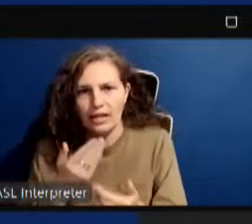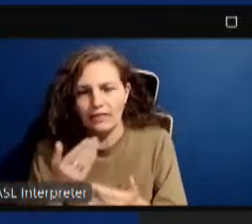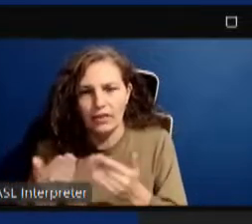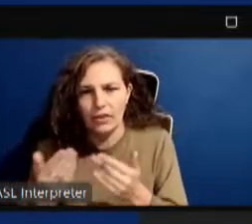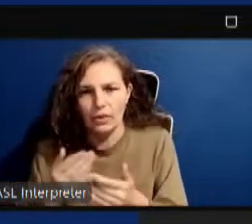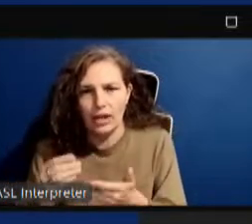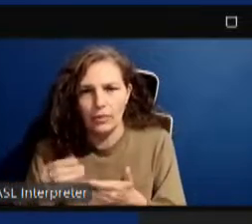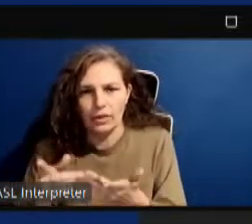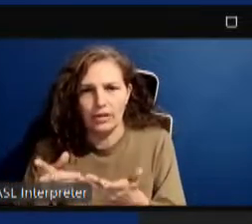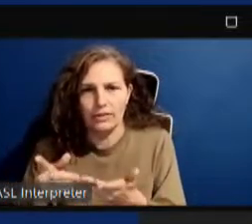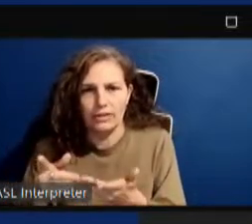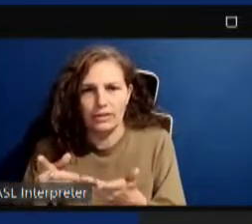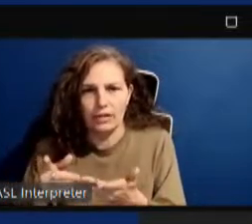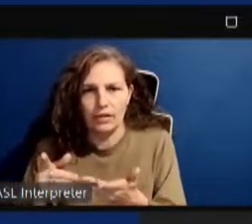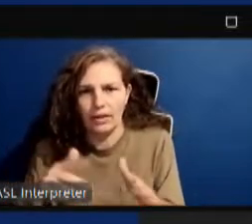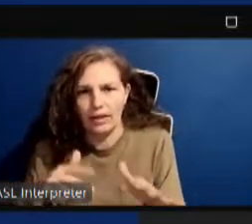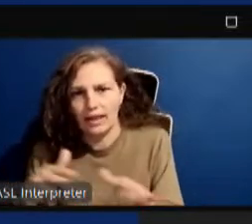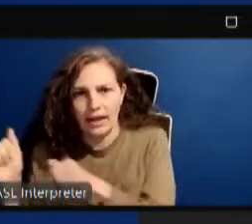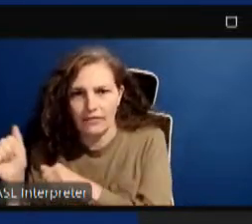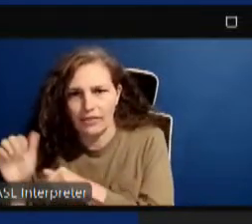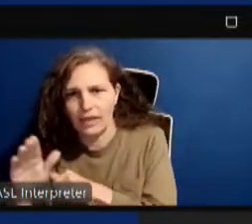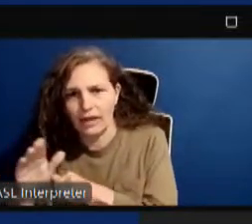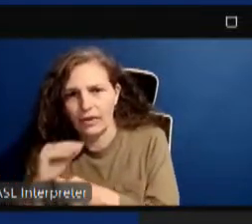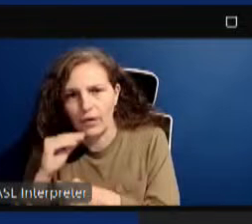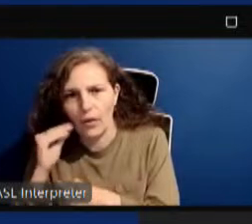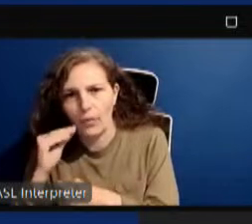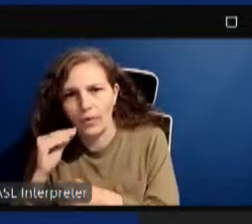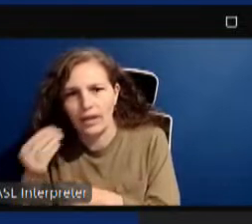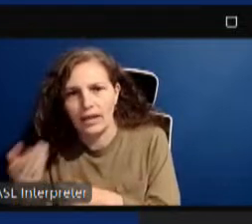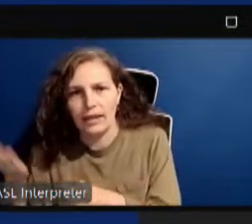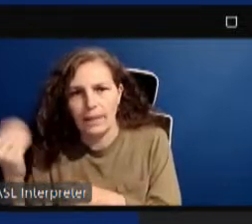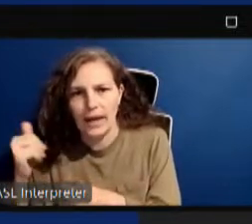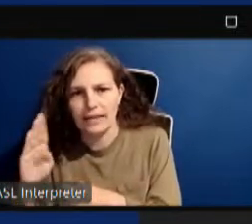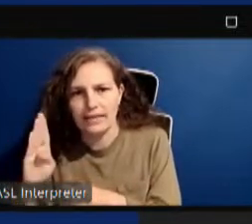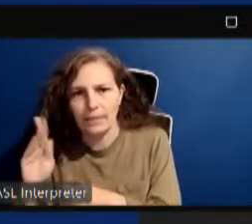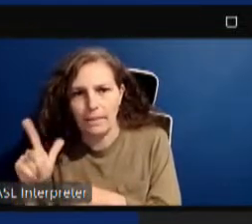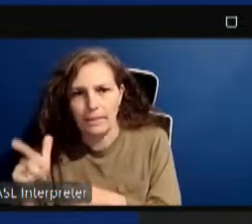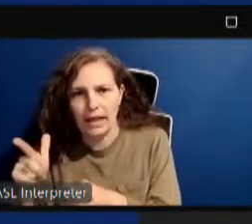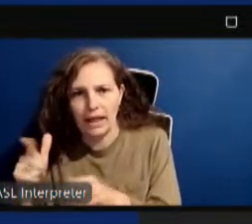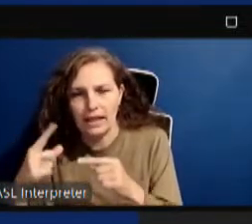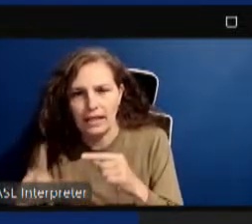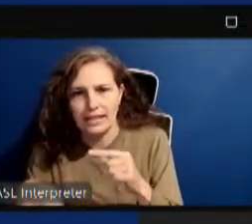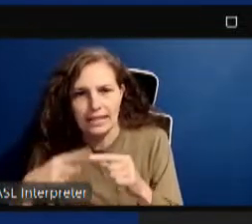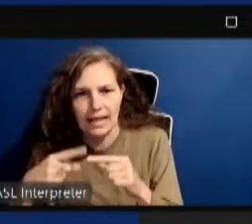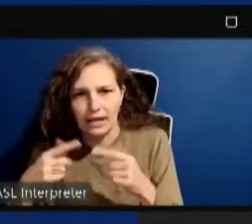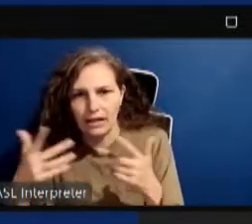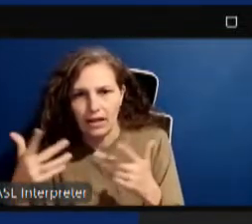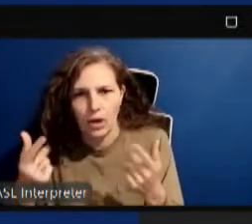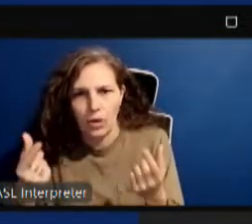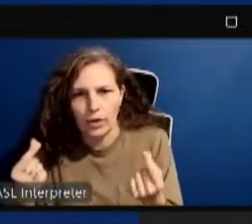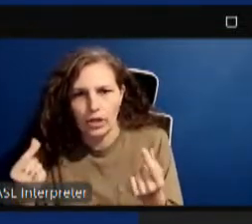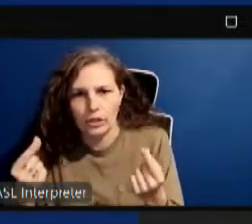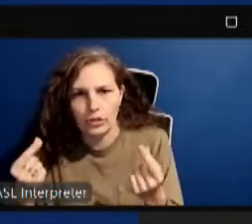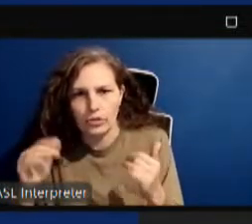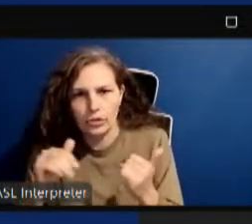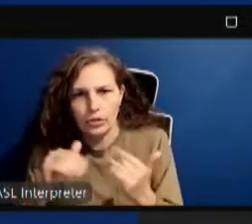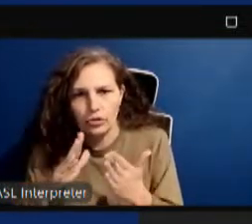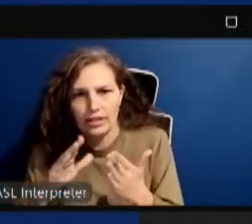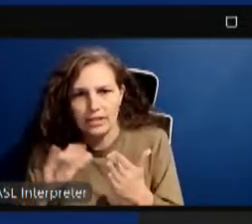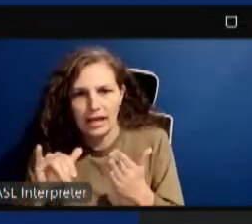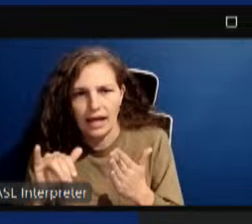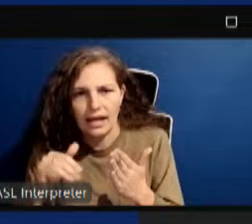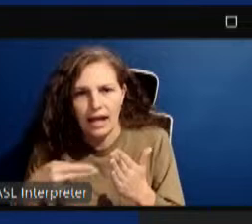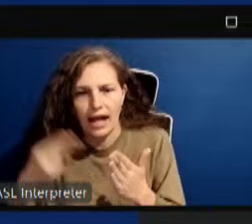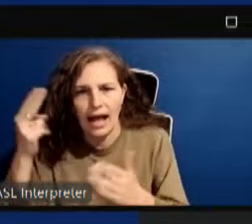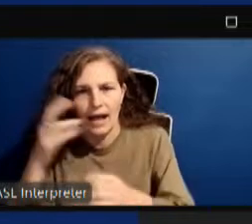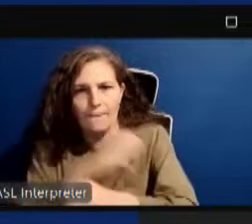past billing cycle. What can you do, or what is being done to address the high power bills when we have barely